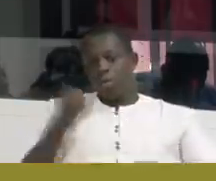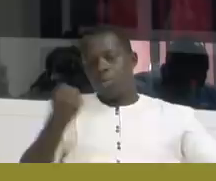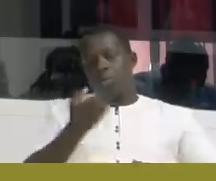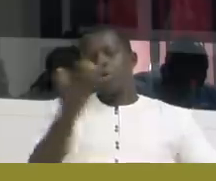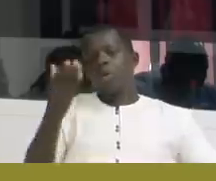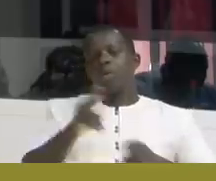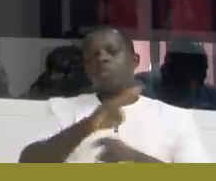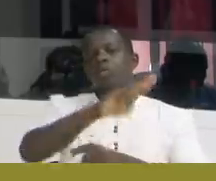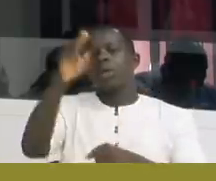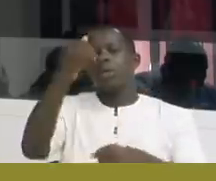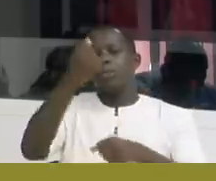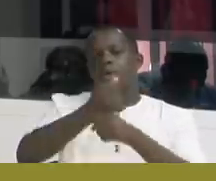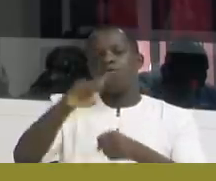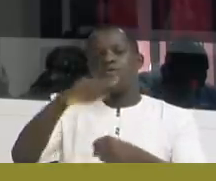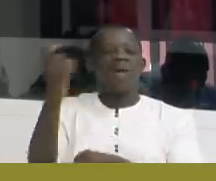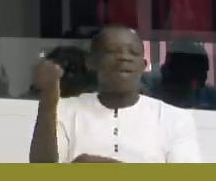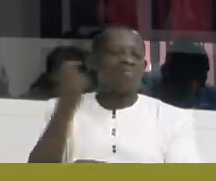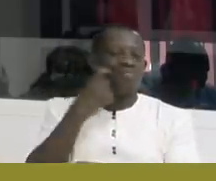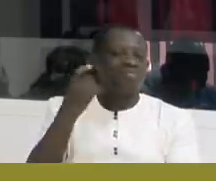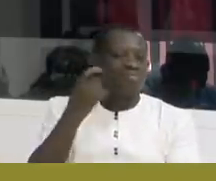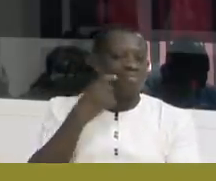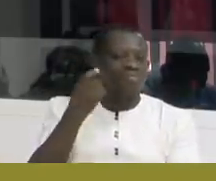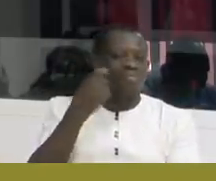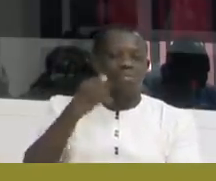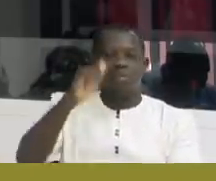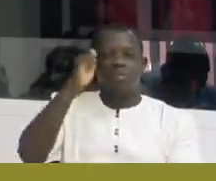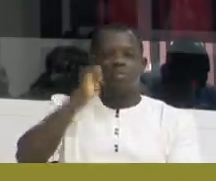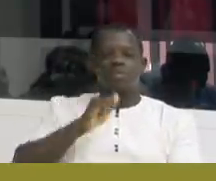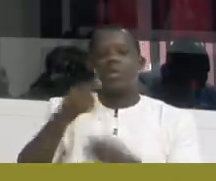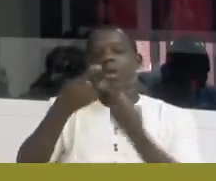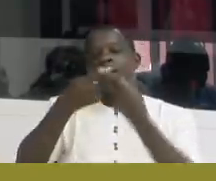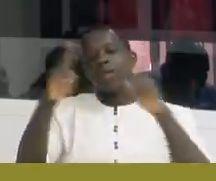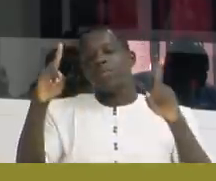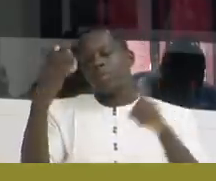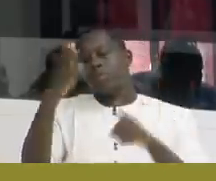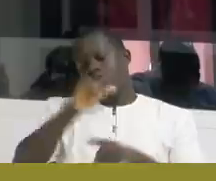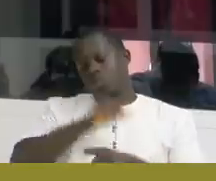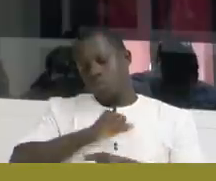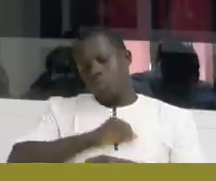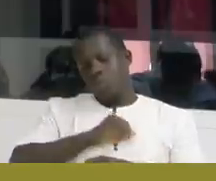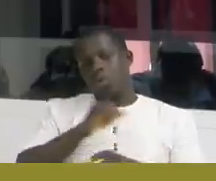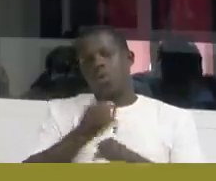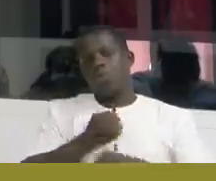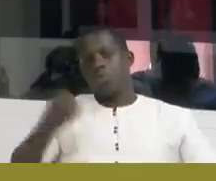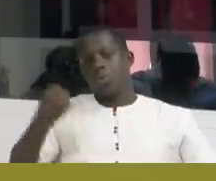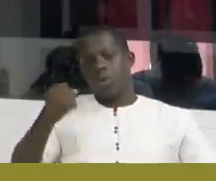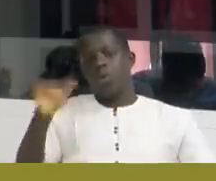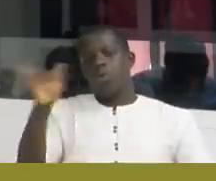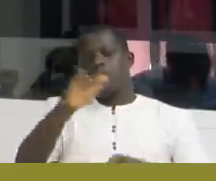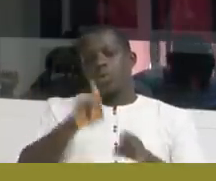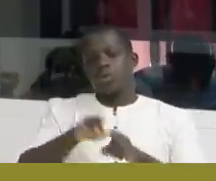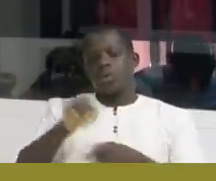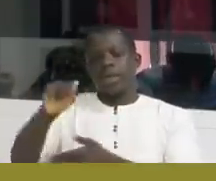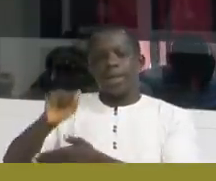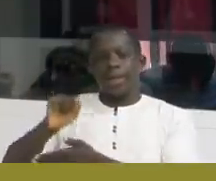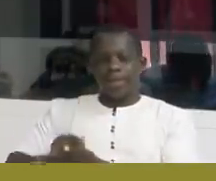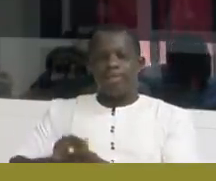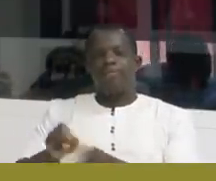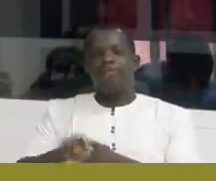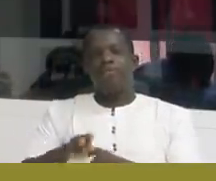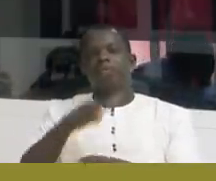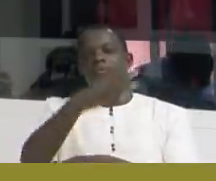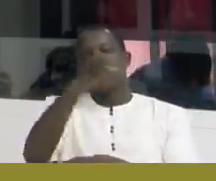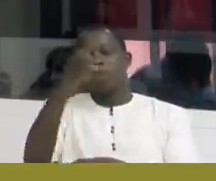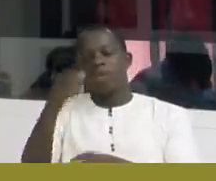meant for everyday use. It's different from their personal weapons, which they kept. They kept their 40 millimeter